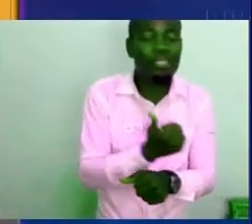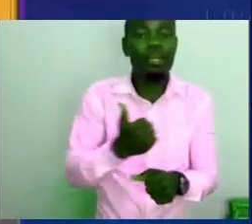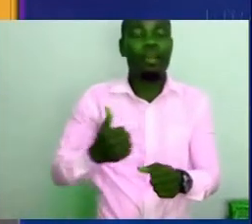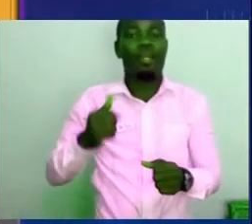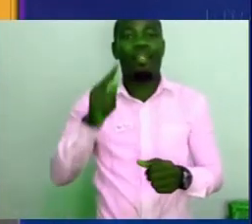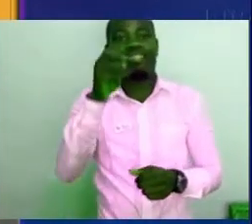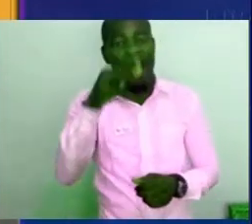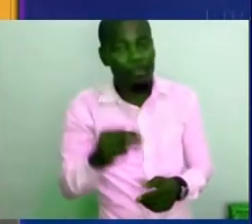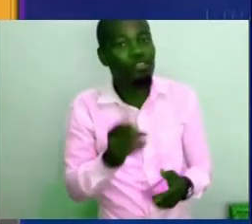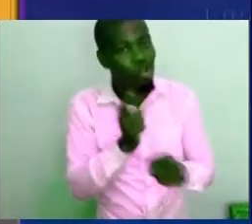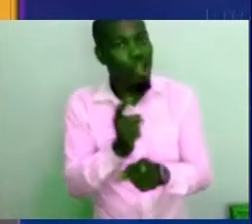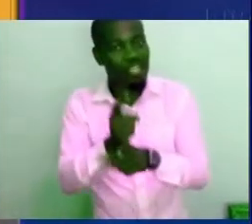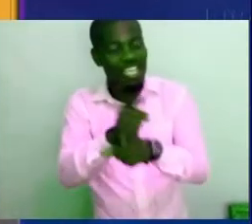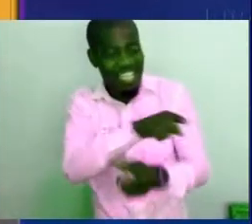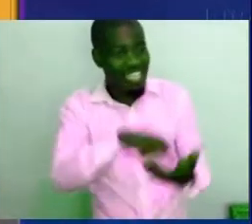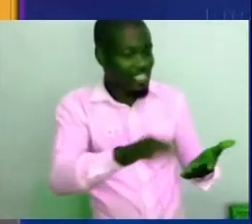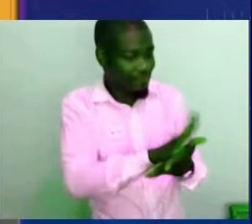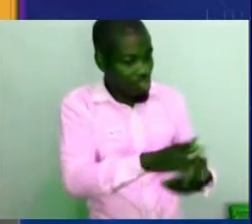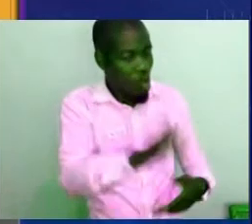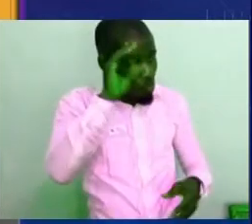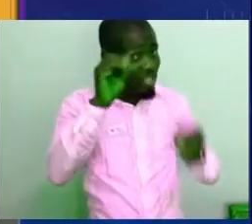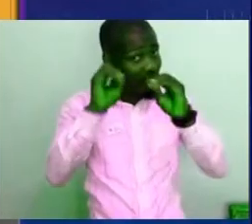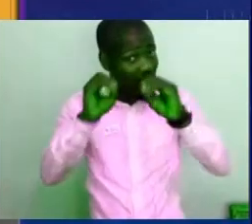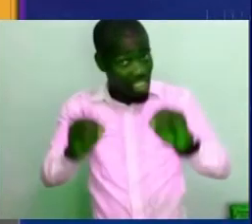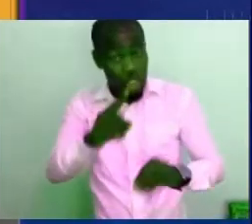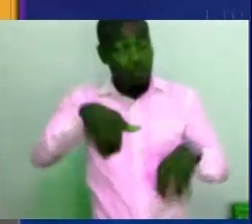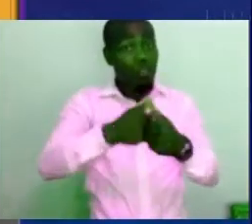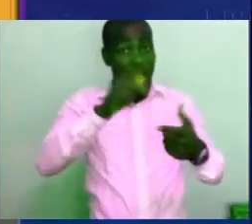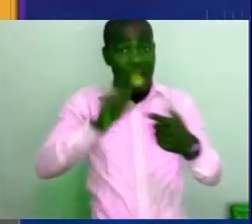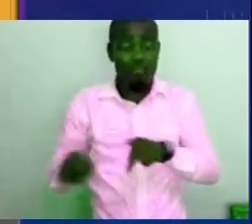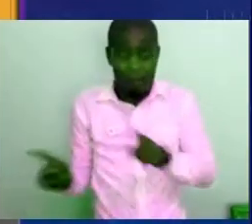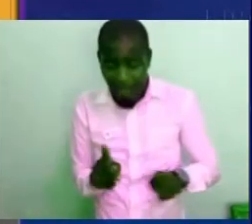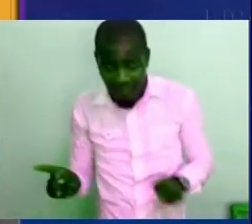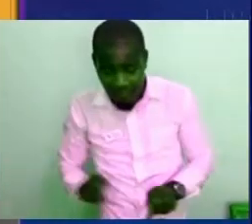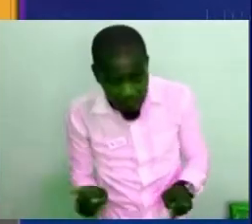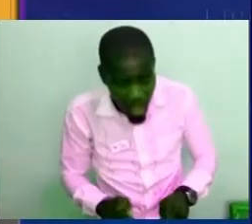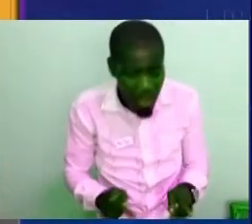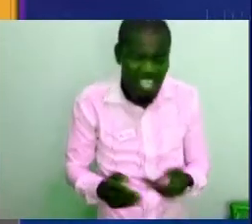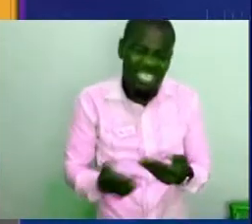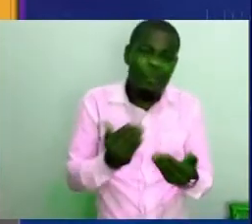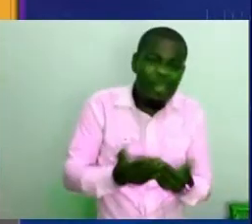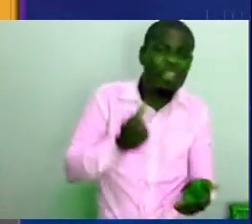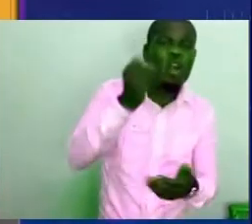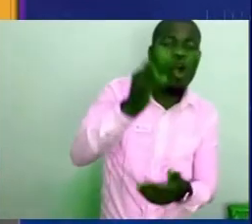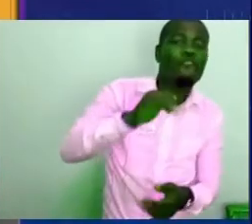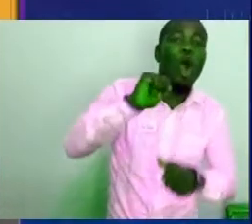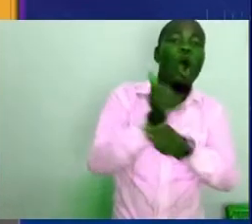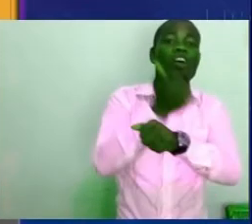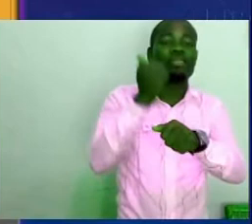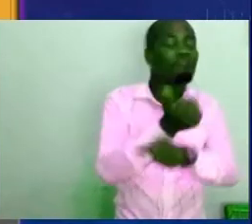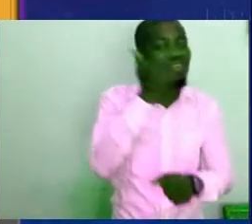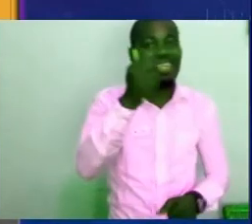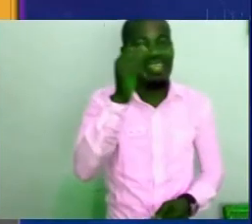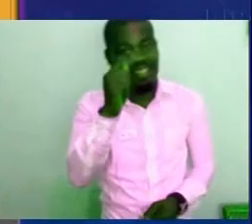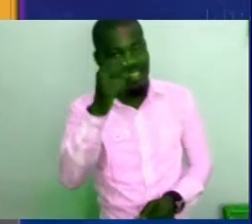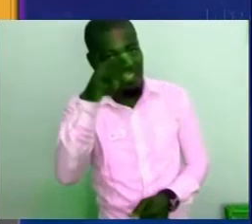collect algebraic-like terms correctly. The video will teach you how to perform